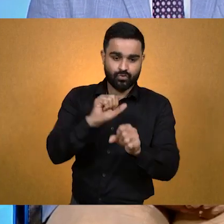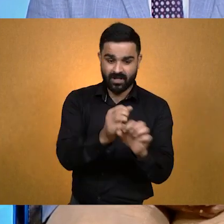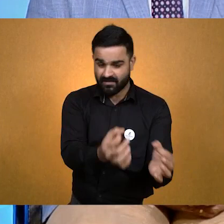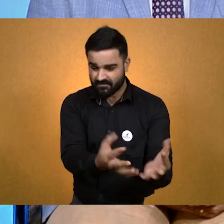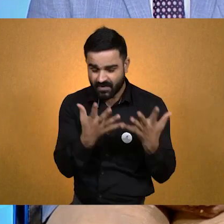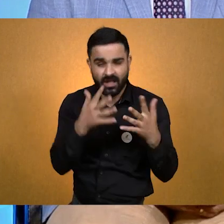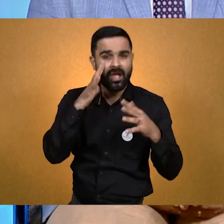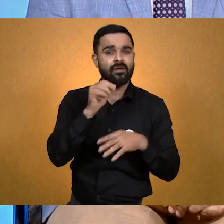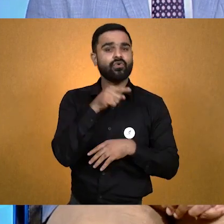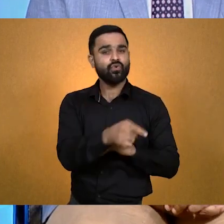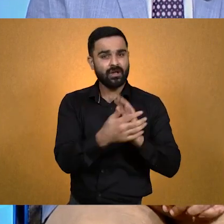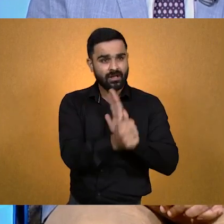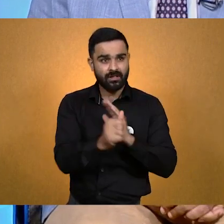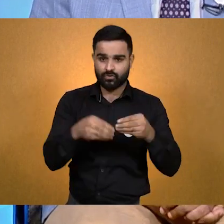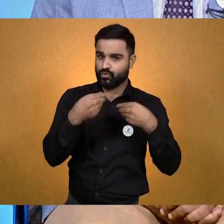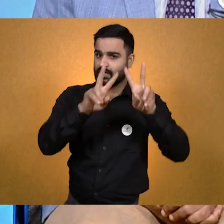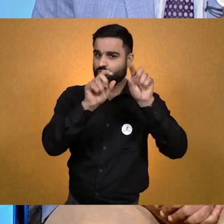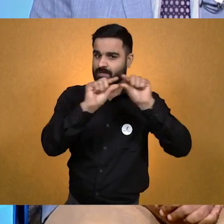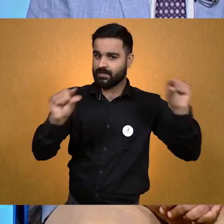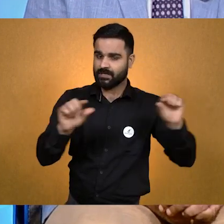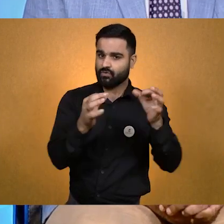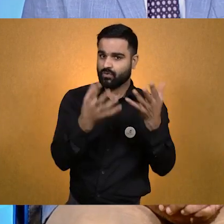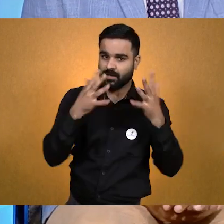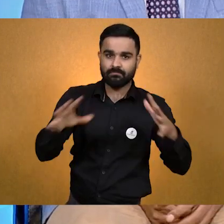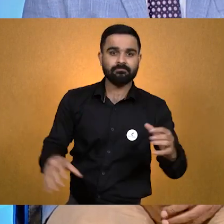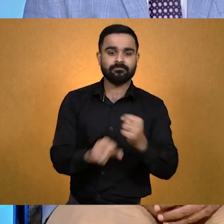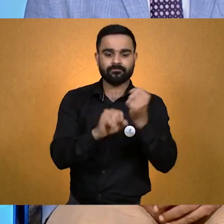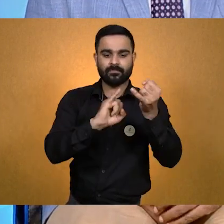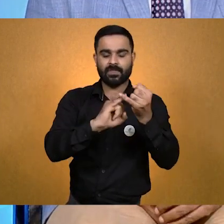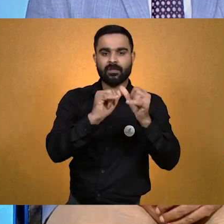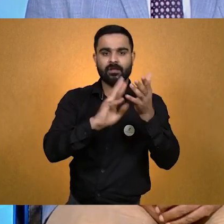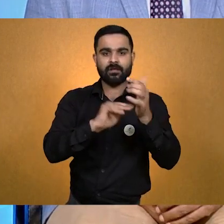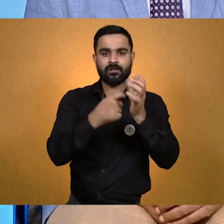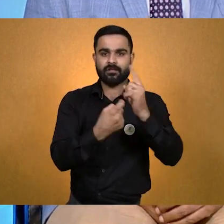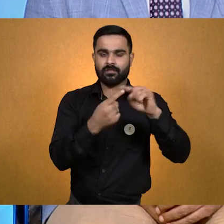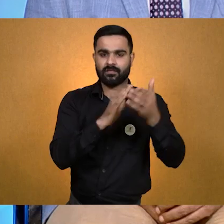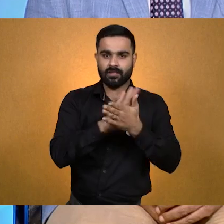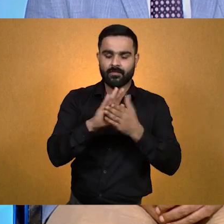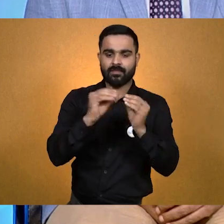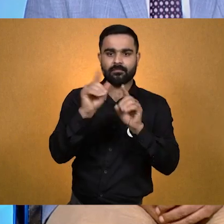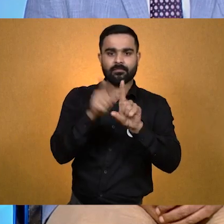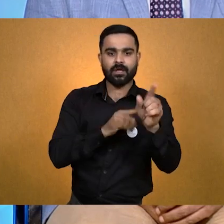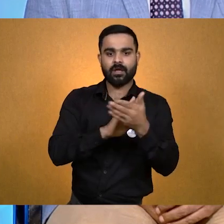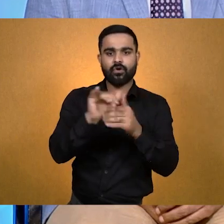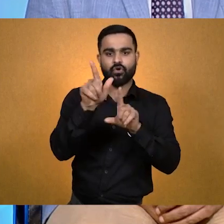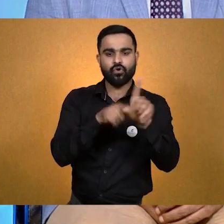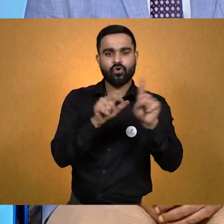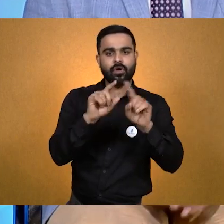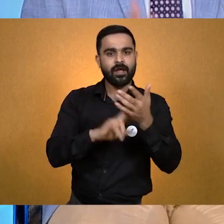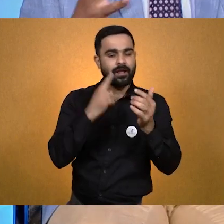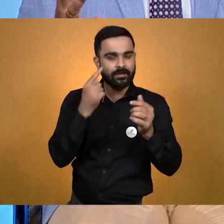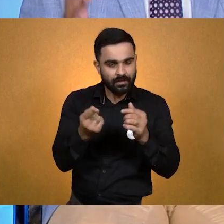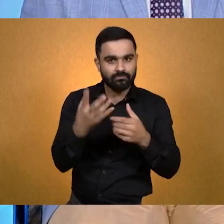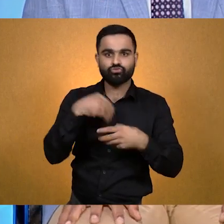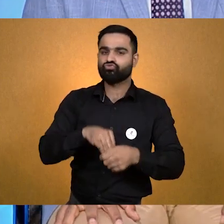abilities that truly matter. We leave you with this very special Samarth by Hyundai anthem. It encourages, supports